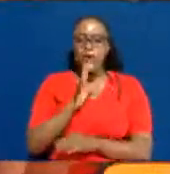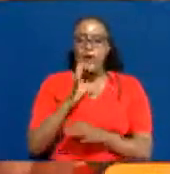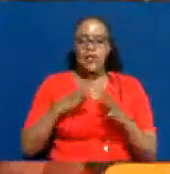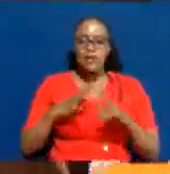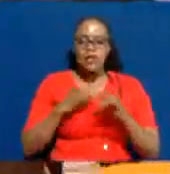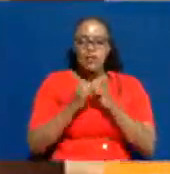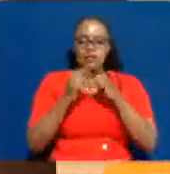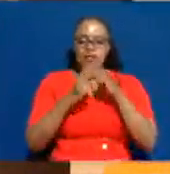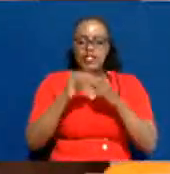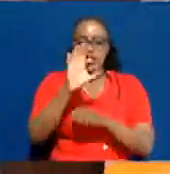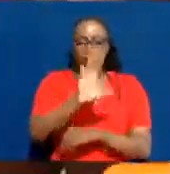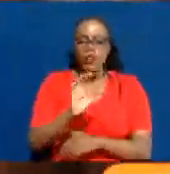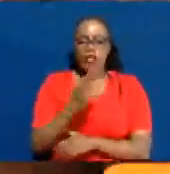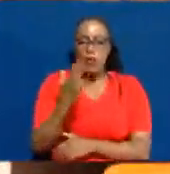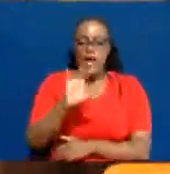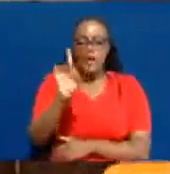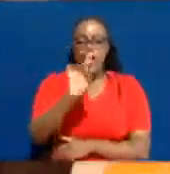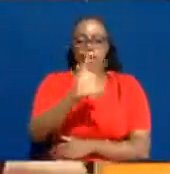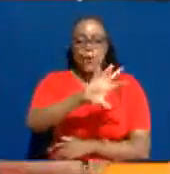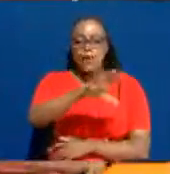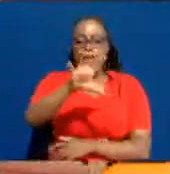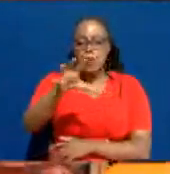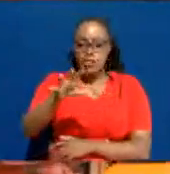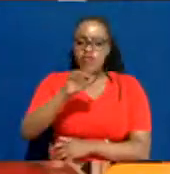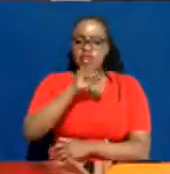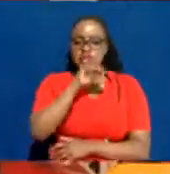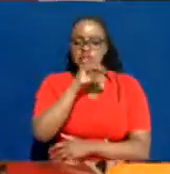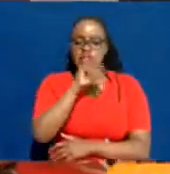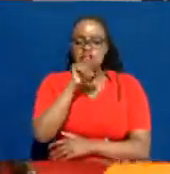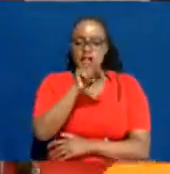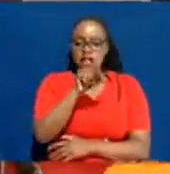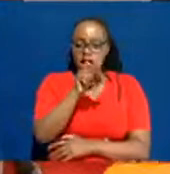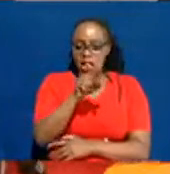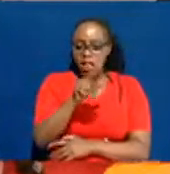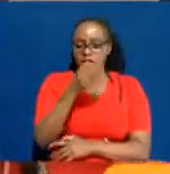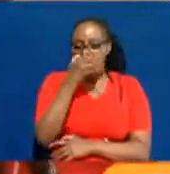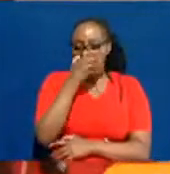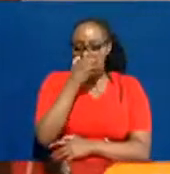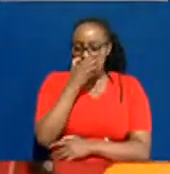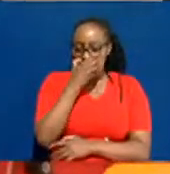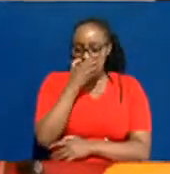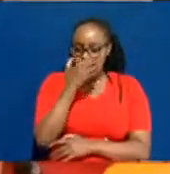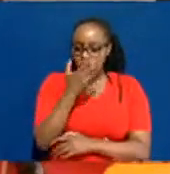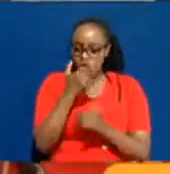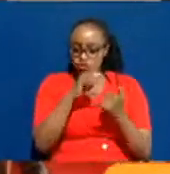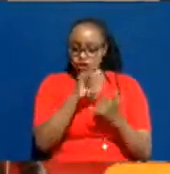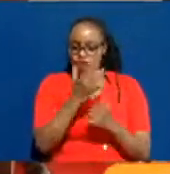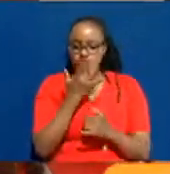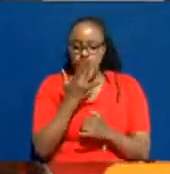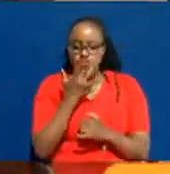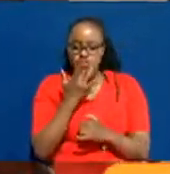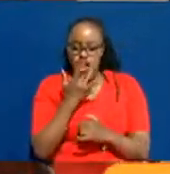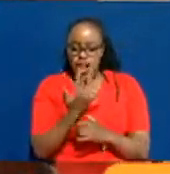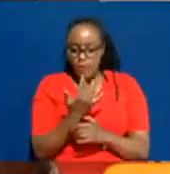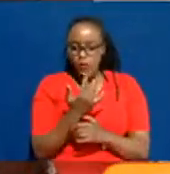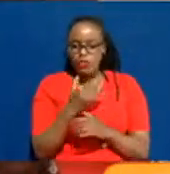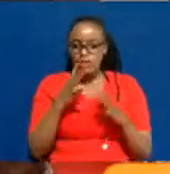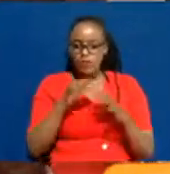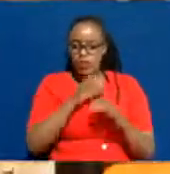from 17 constituencies in Nairobi County, Odinga accused Ruto of a ploy to recruit a favorable referee for